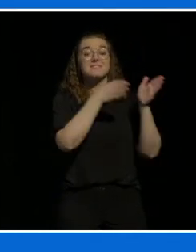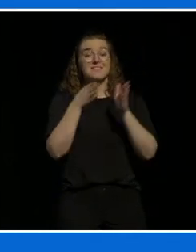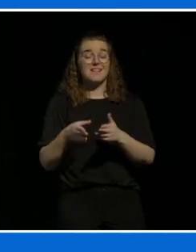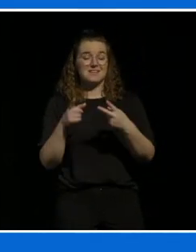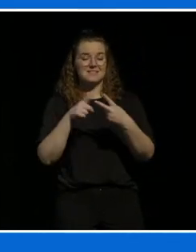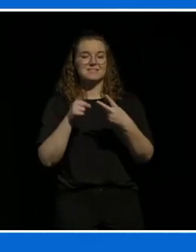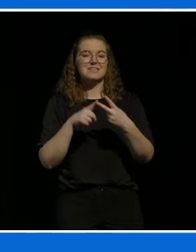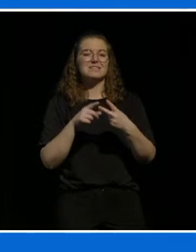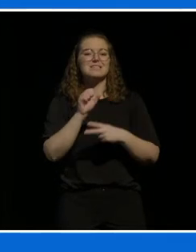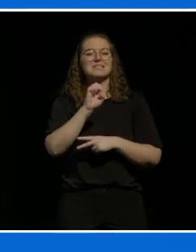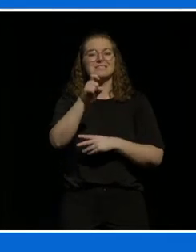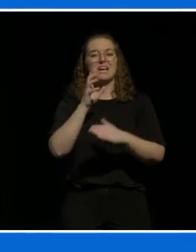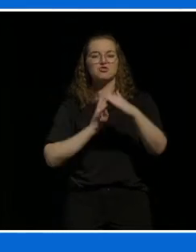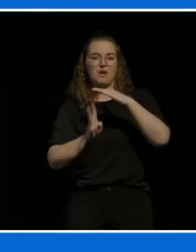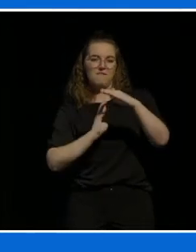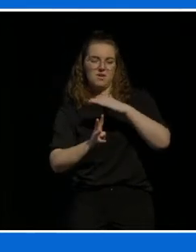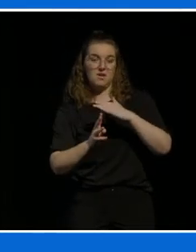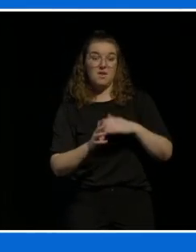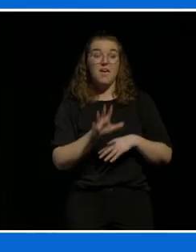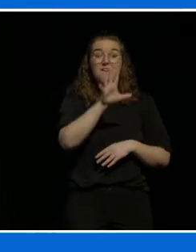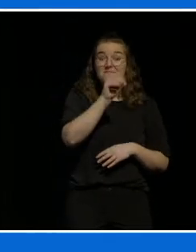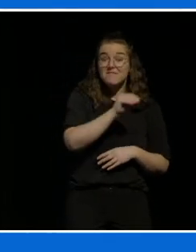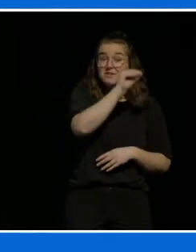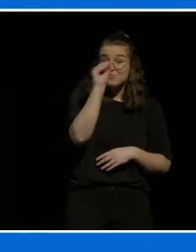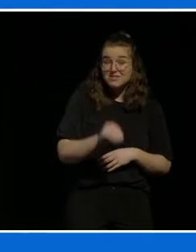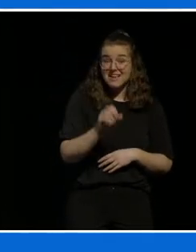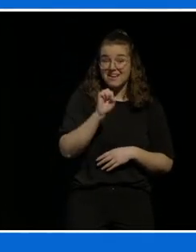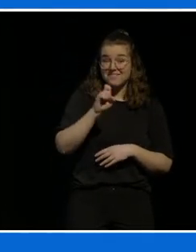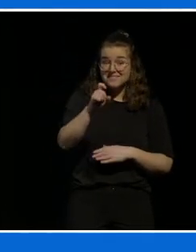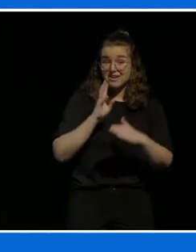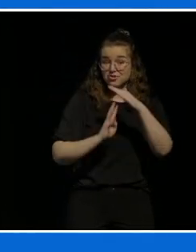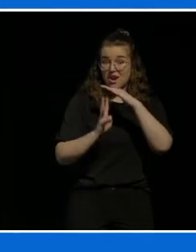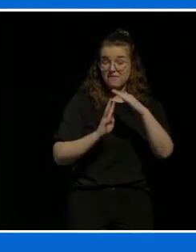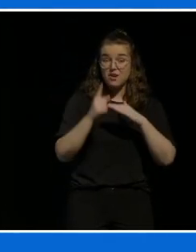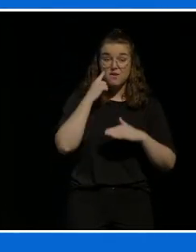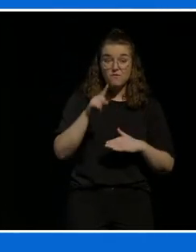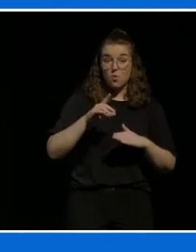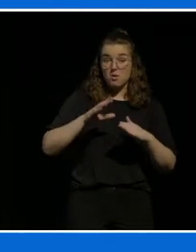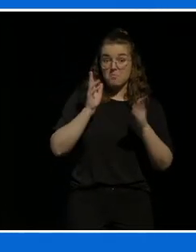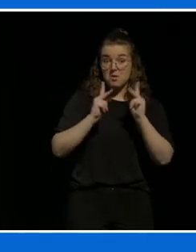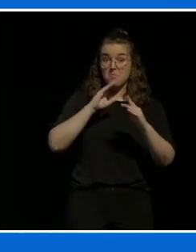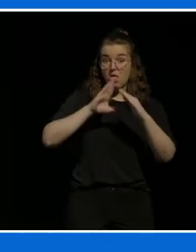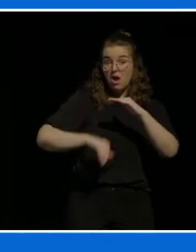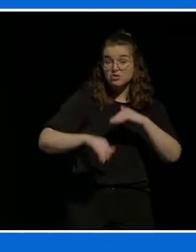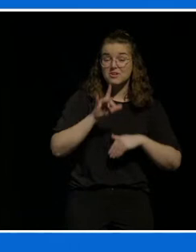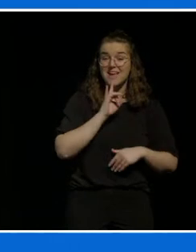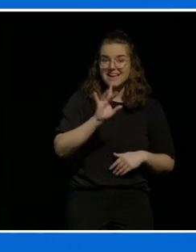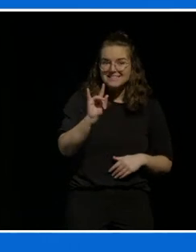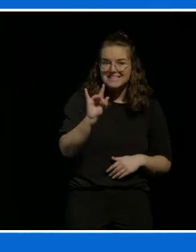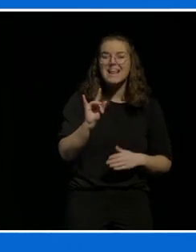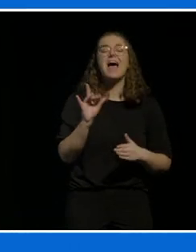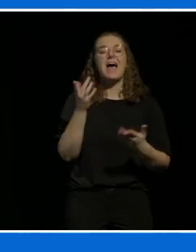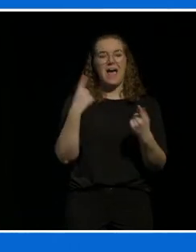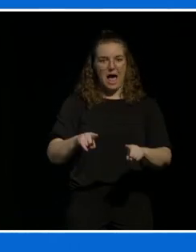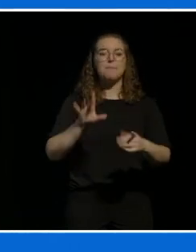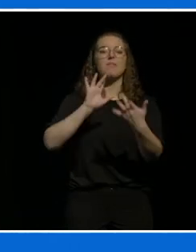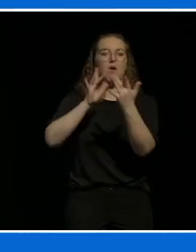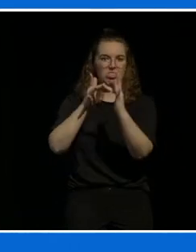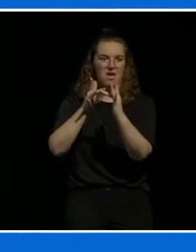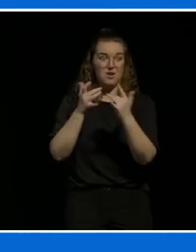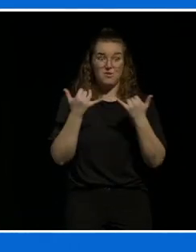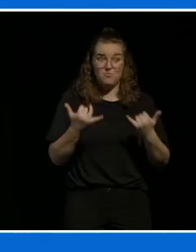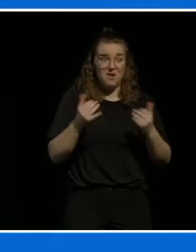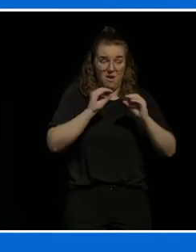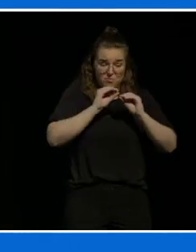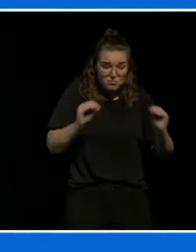about, but over 55% of sex trafficking cases for minors happen on digital platforms. And there are virtually no systems in place